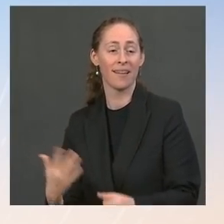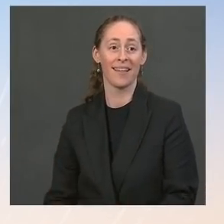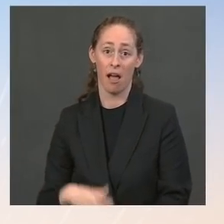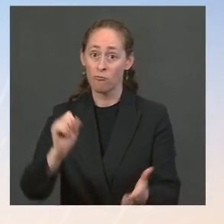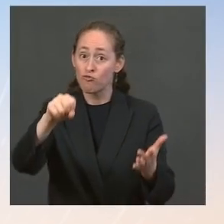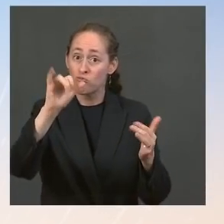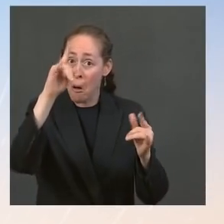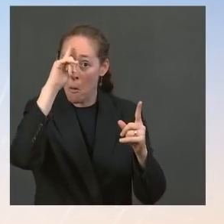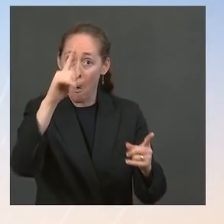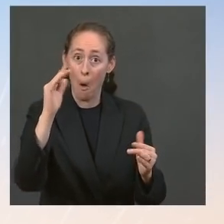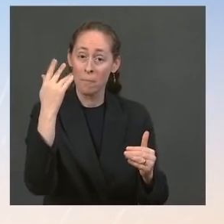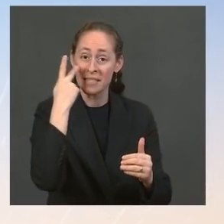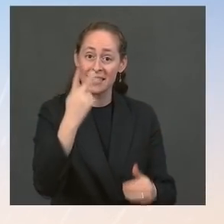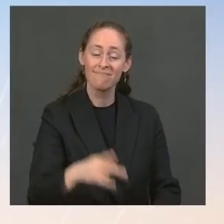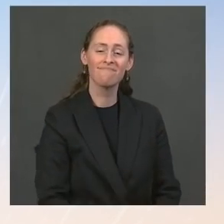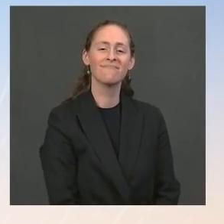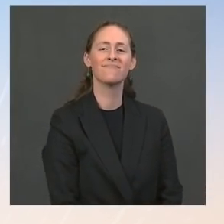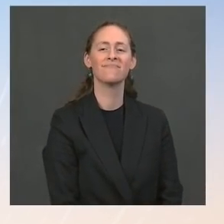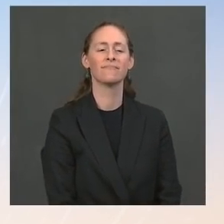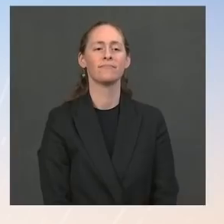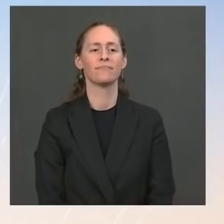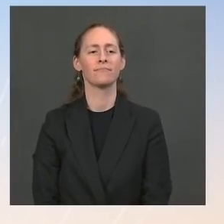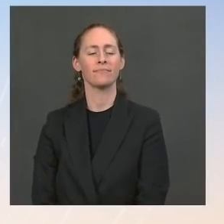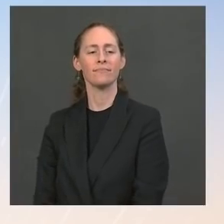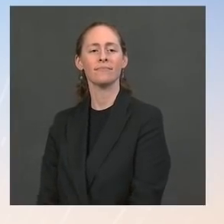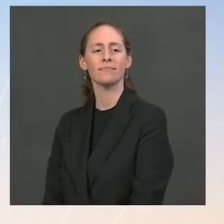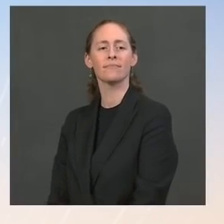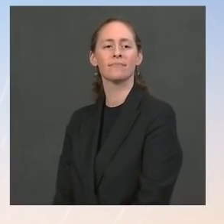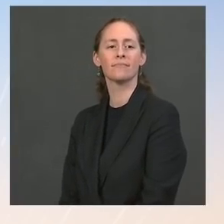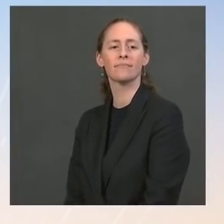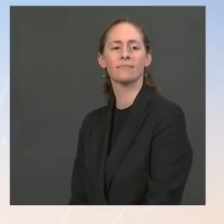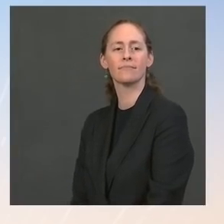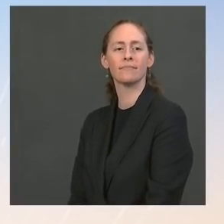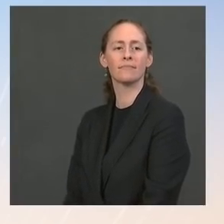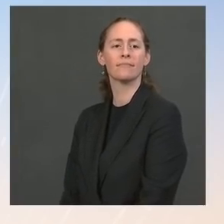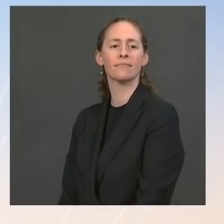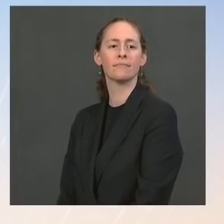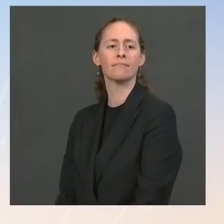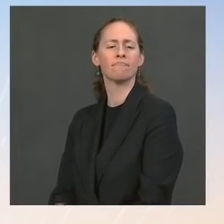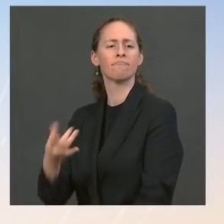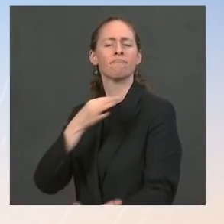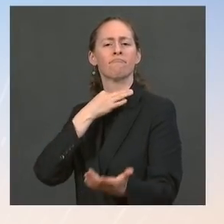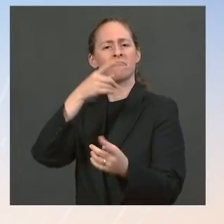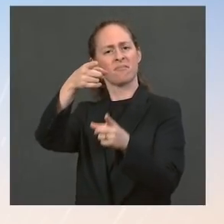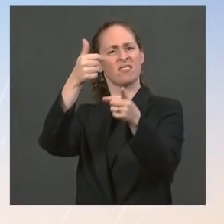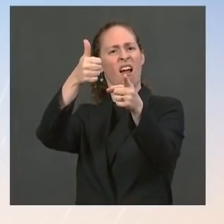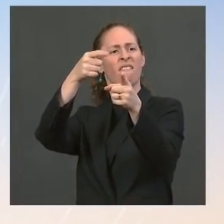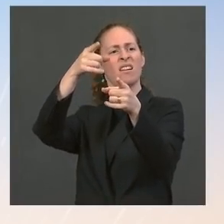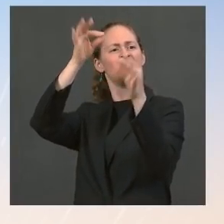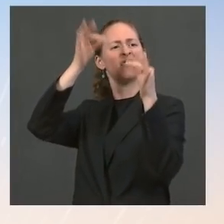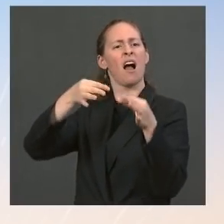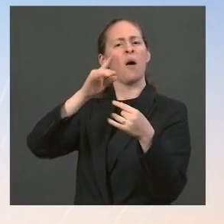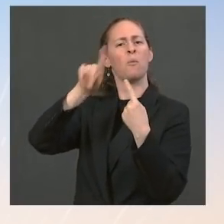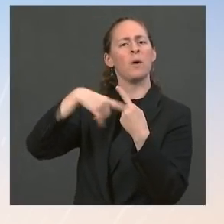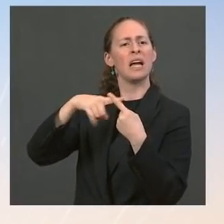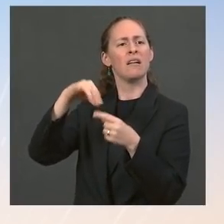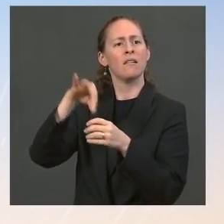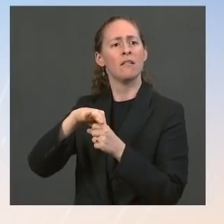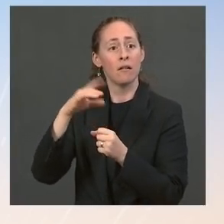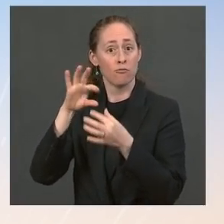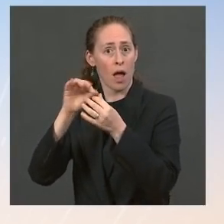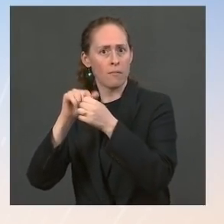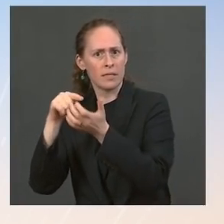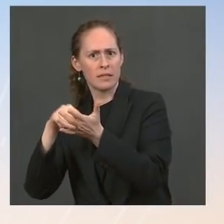Jim. You talk about self-imposed timelines as opposed to the other real timelines for debt ceiling and the CR.